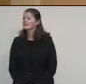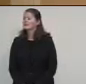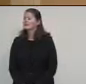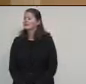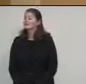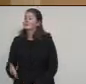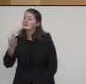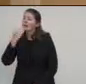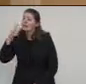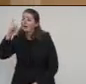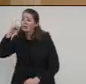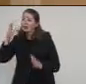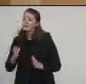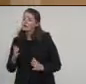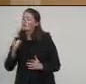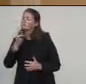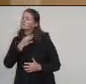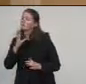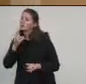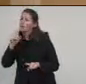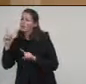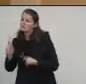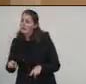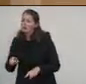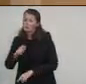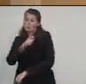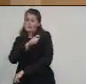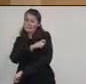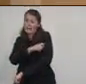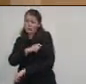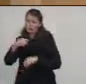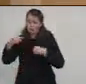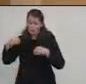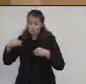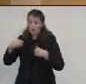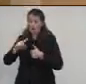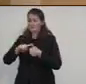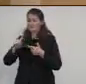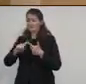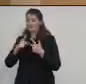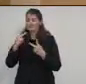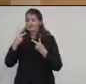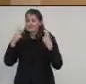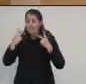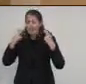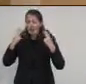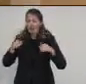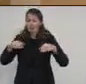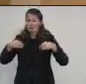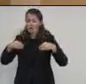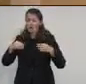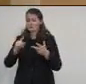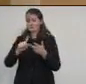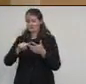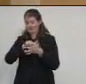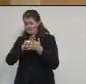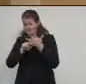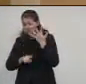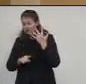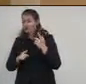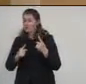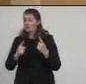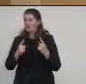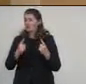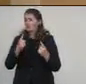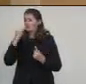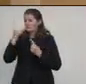you have any sense of what you're looking for? Is it going to be in a specific phase or at some other point? Well, this is another thing that is